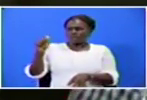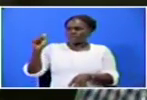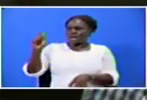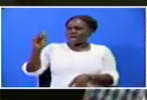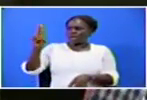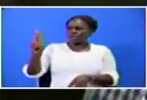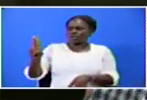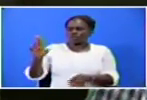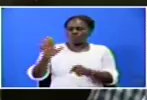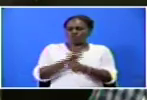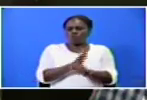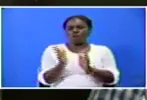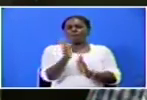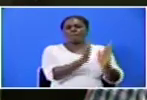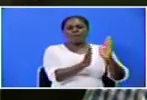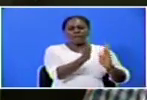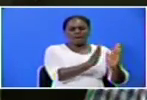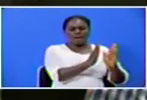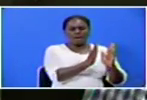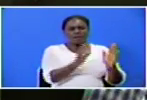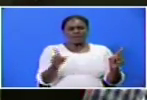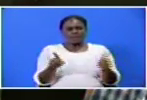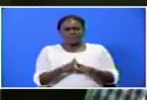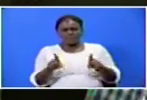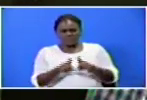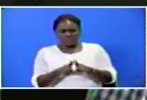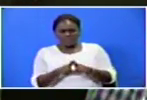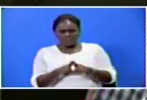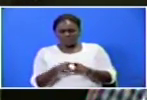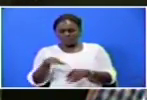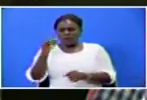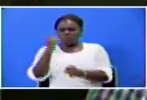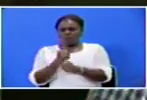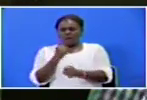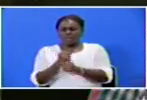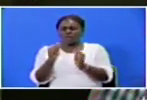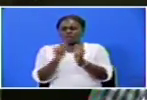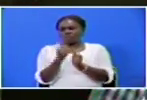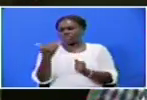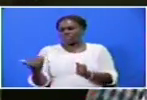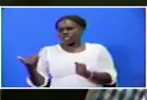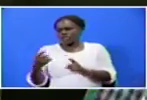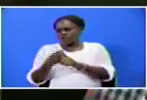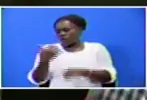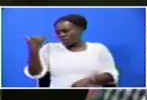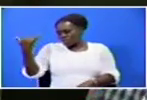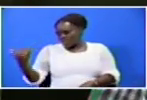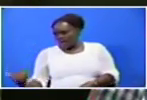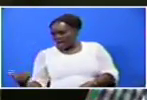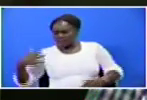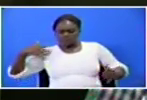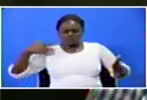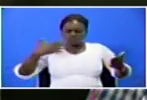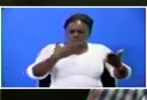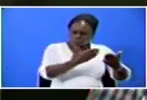be here in the long term, and fits into what Shamas is doing, working with kids from an early age all the way